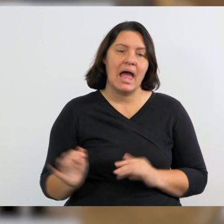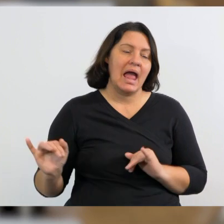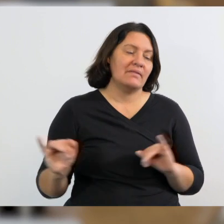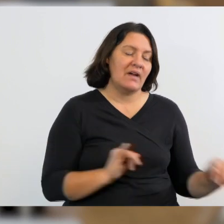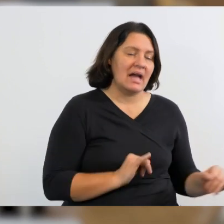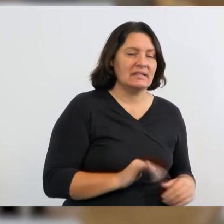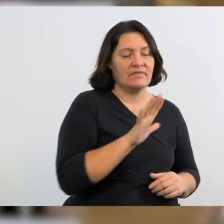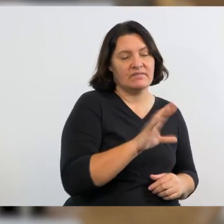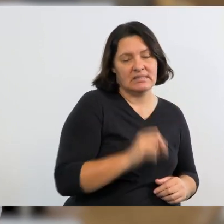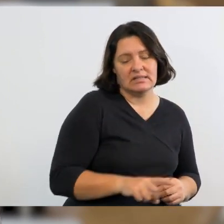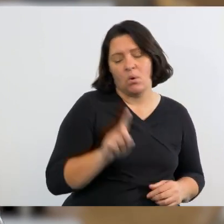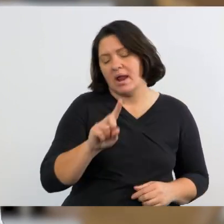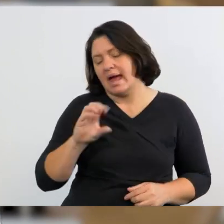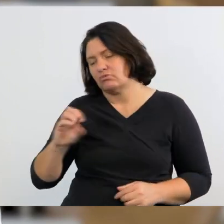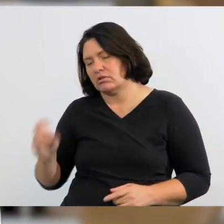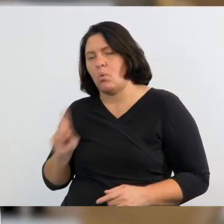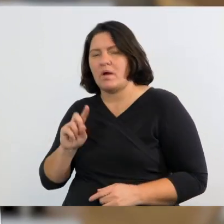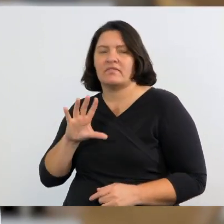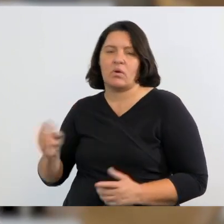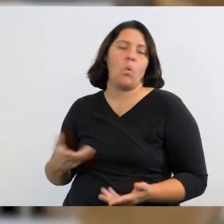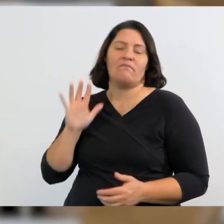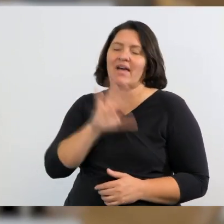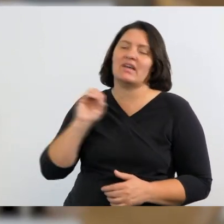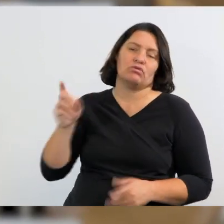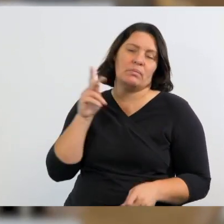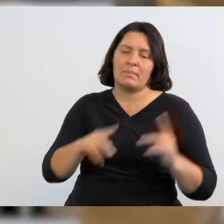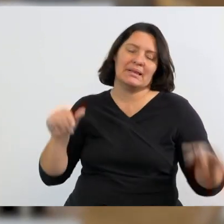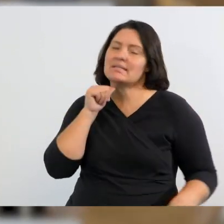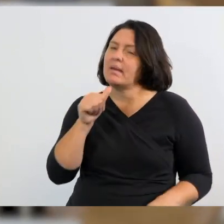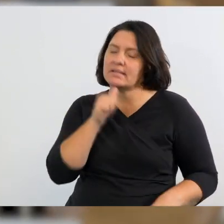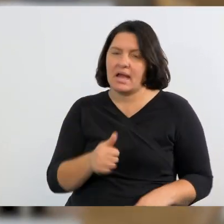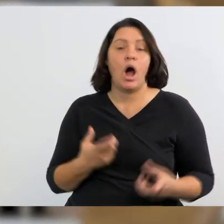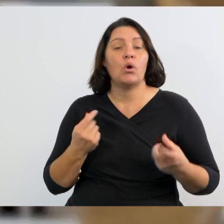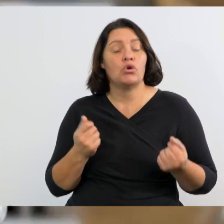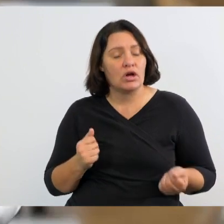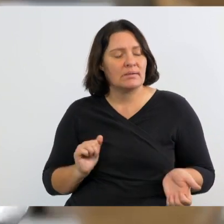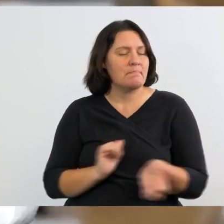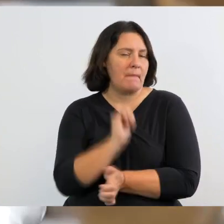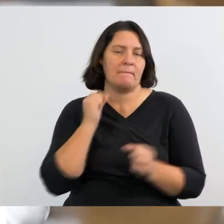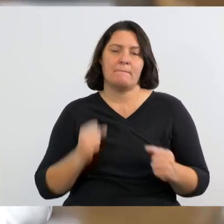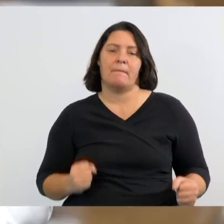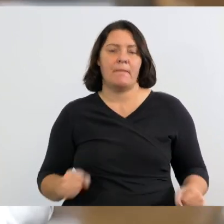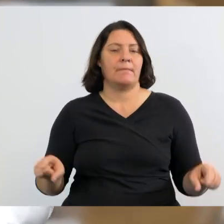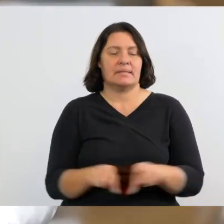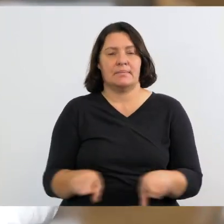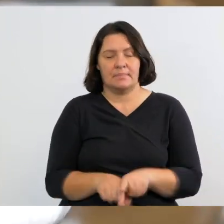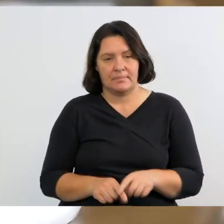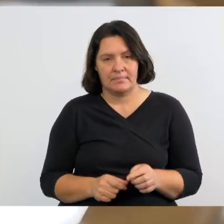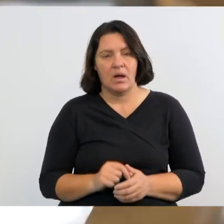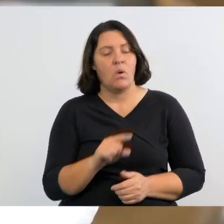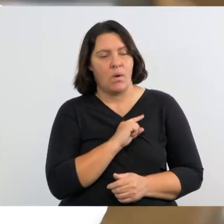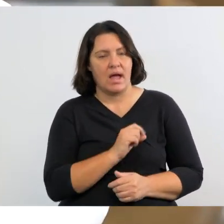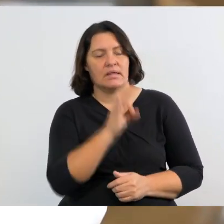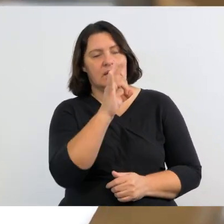that, remember we said it doesn't matter whether she is going to invite 50, 100, 150, or 500 people for that